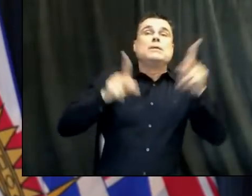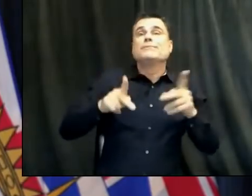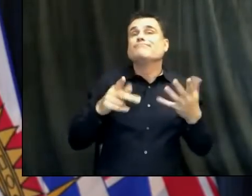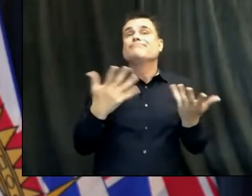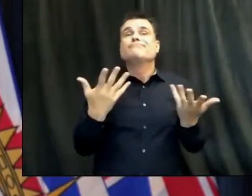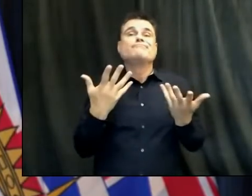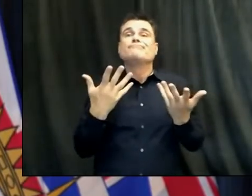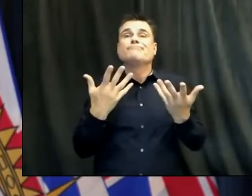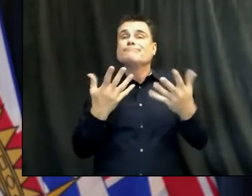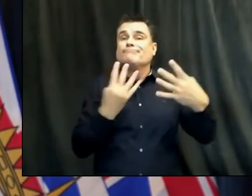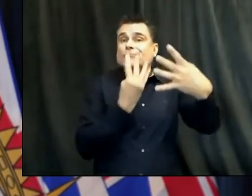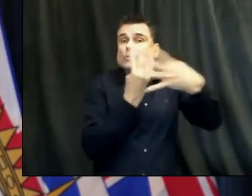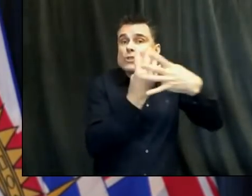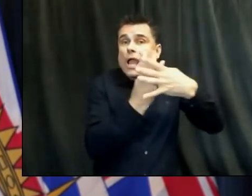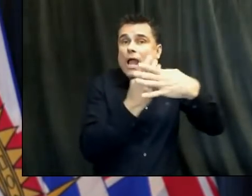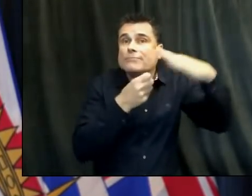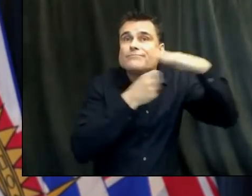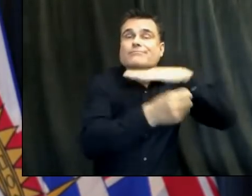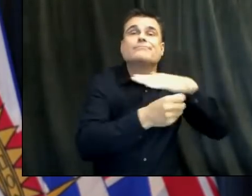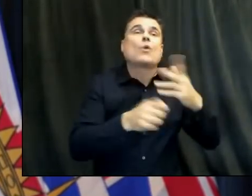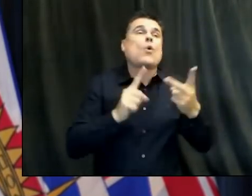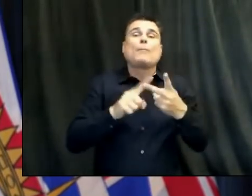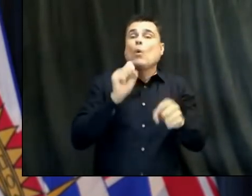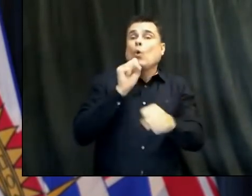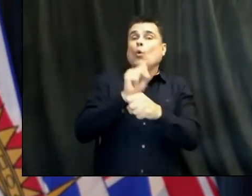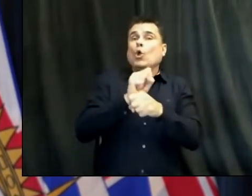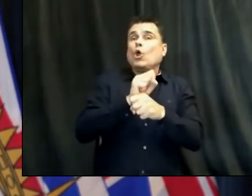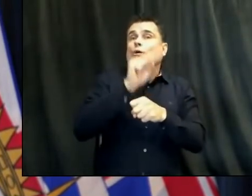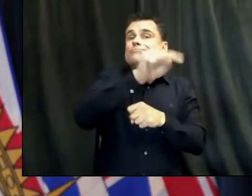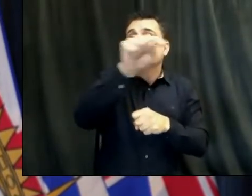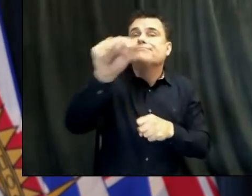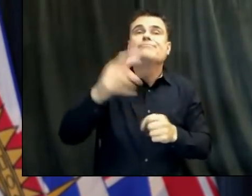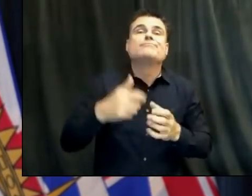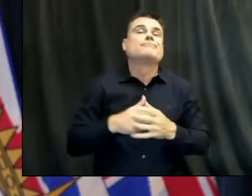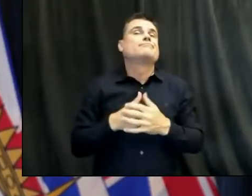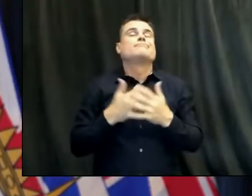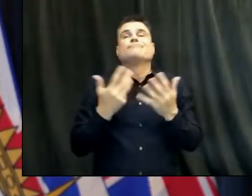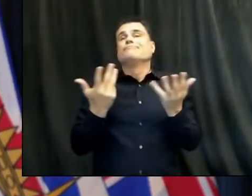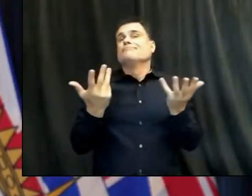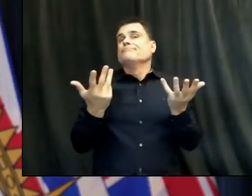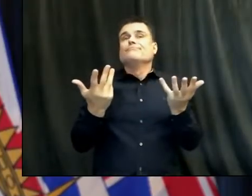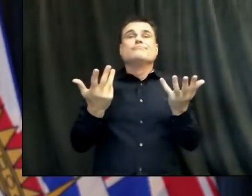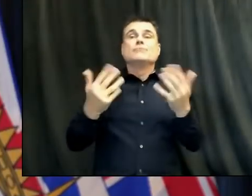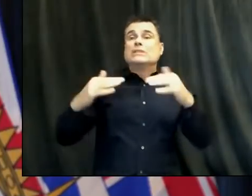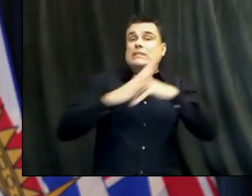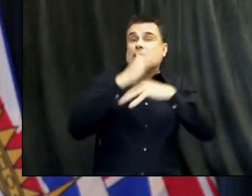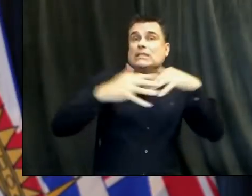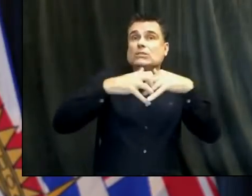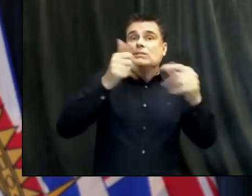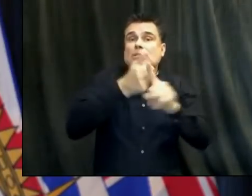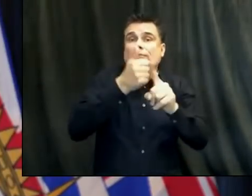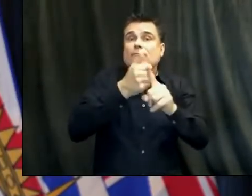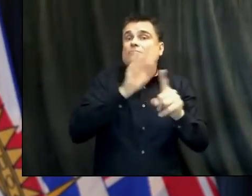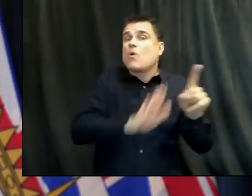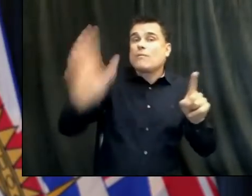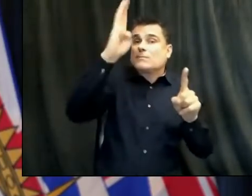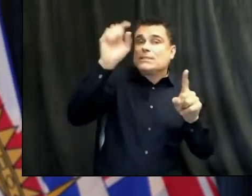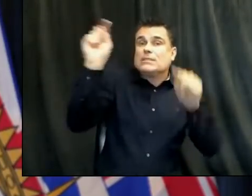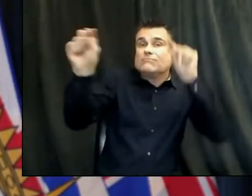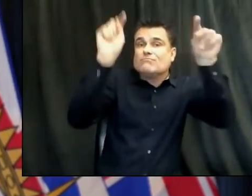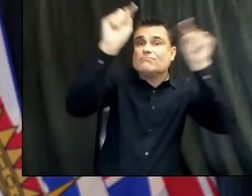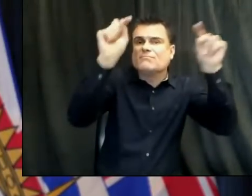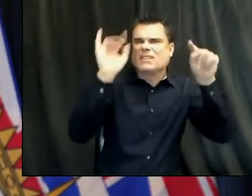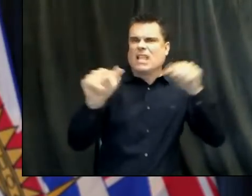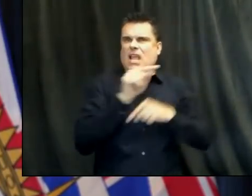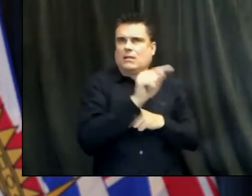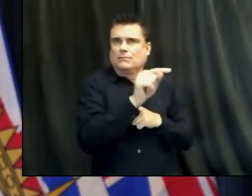penitentiary, correctional officers, and other federal populations, including First Nations in BC. And as well, we know many of